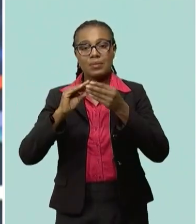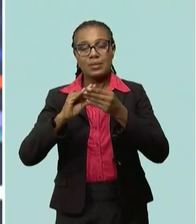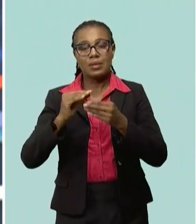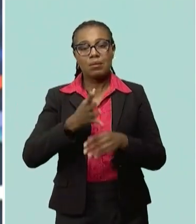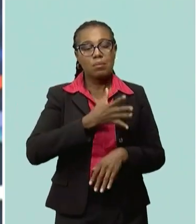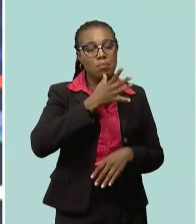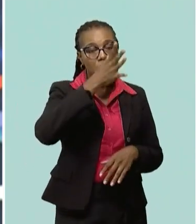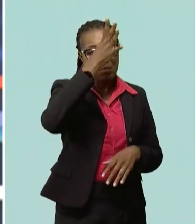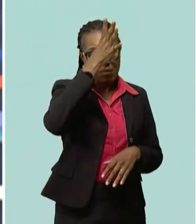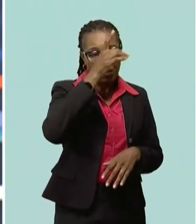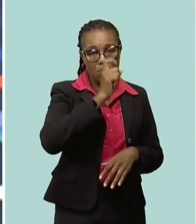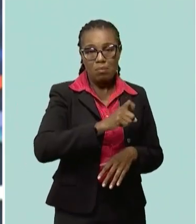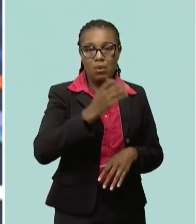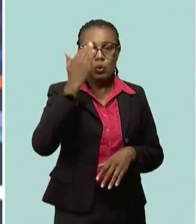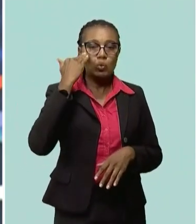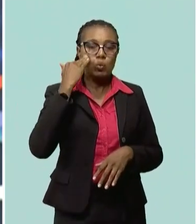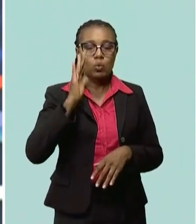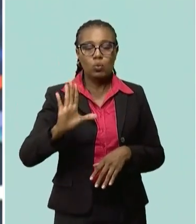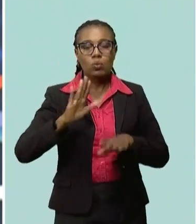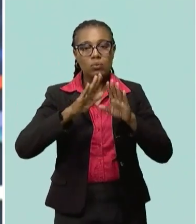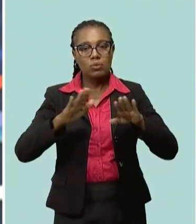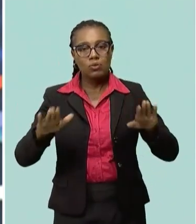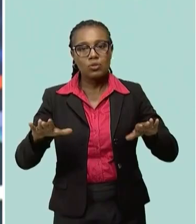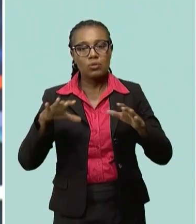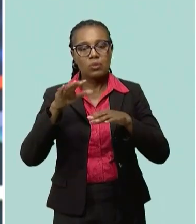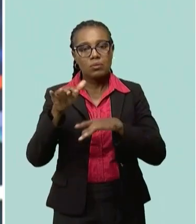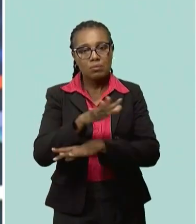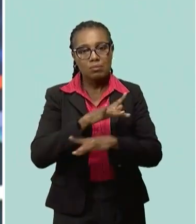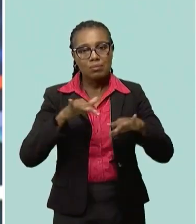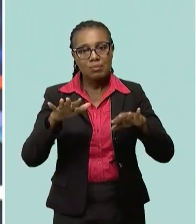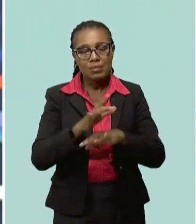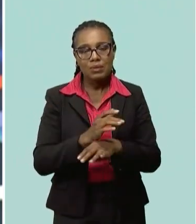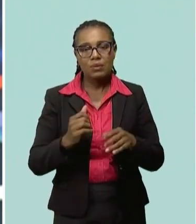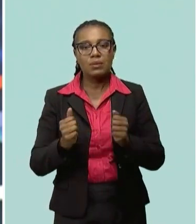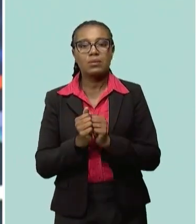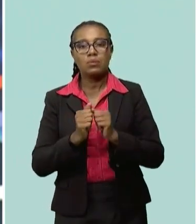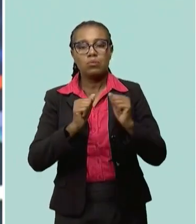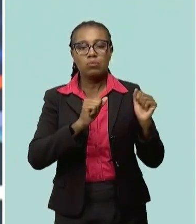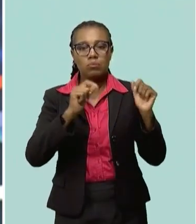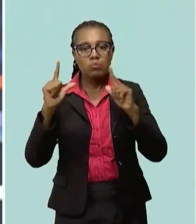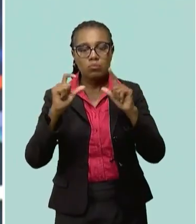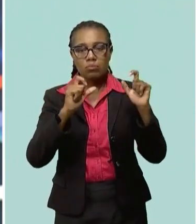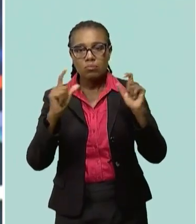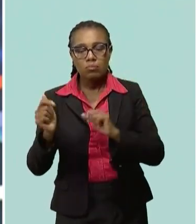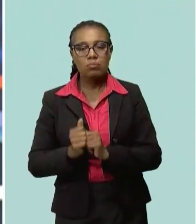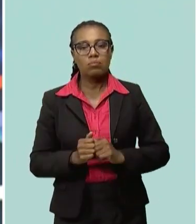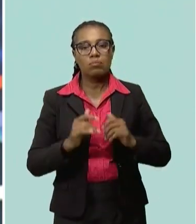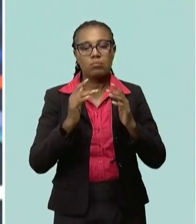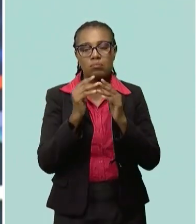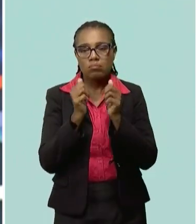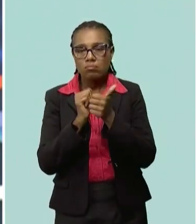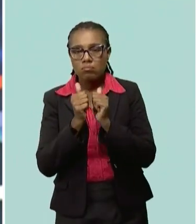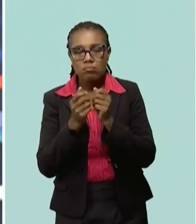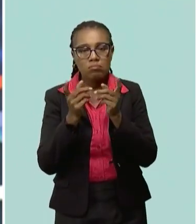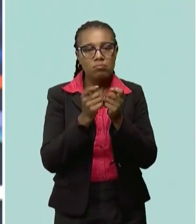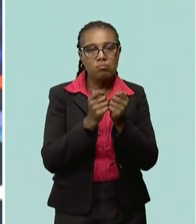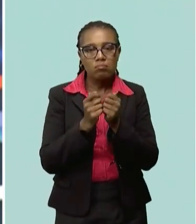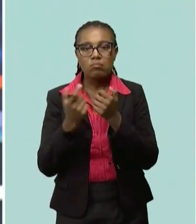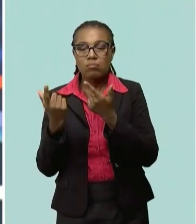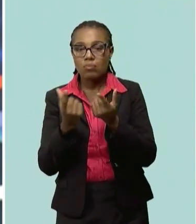comes to the digital activities of their children. Ms. Grant says with the new school term set to begin, parents must